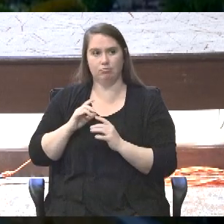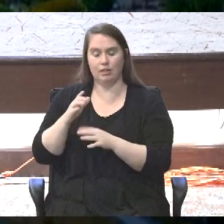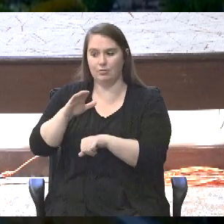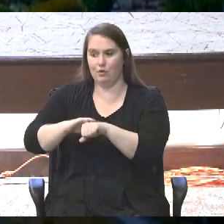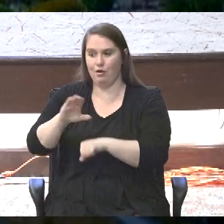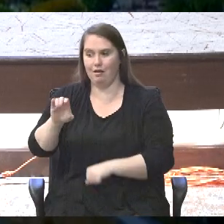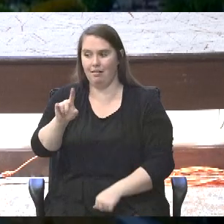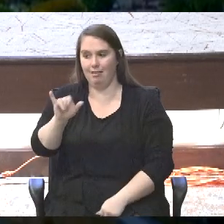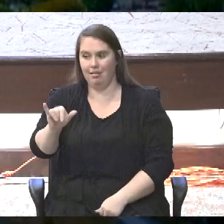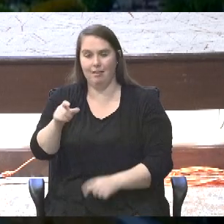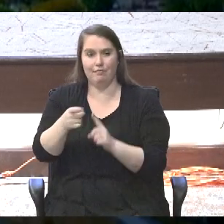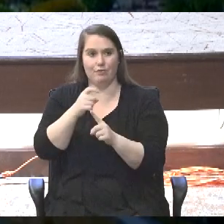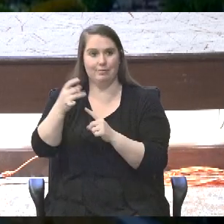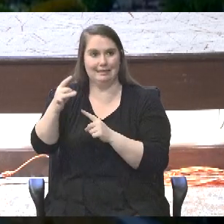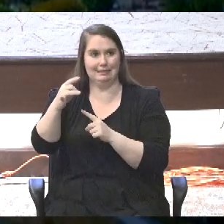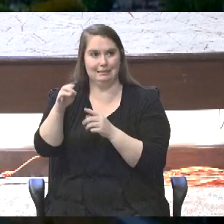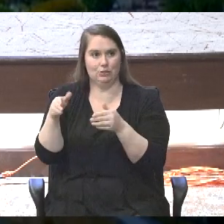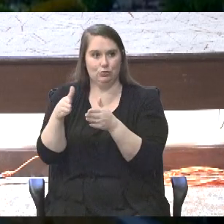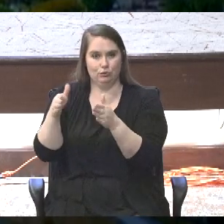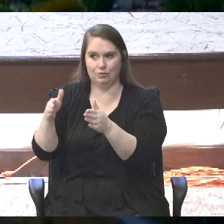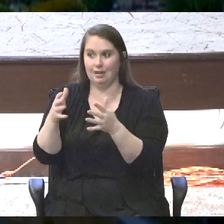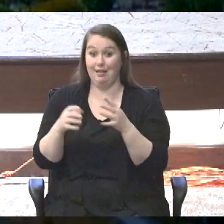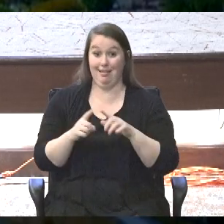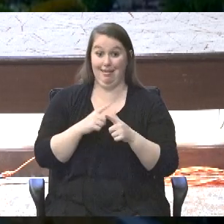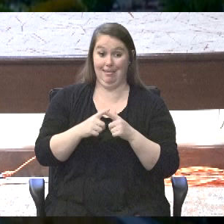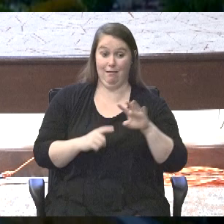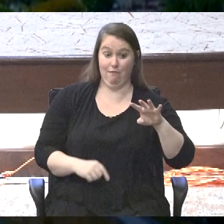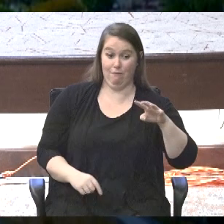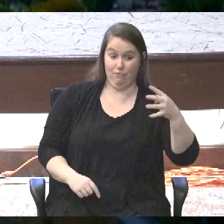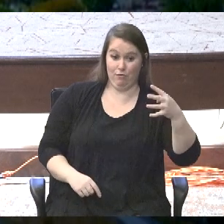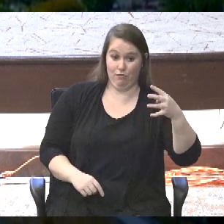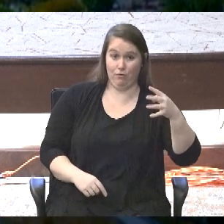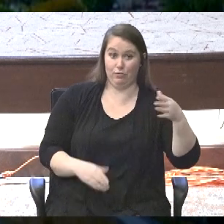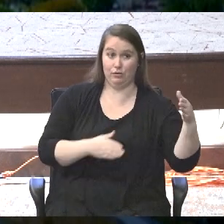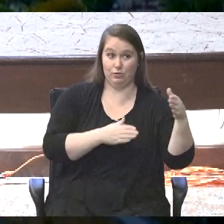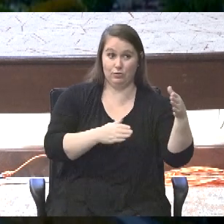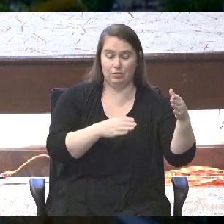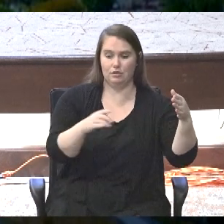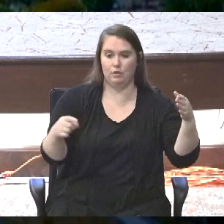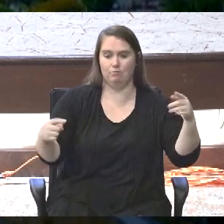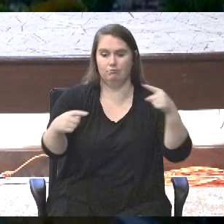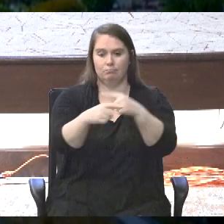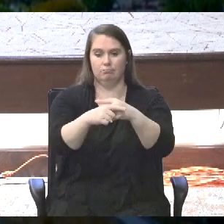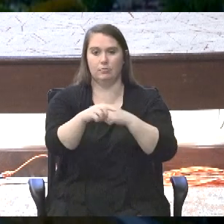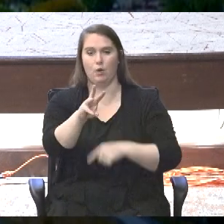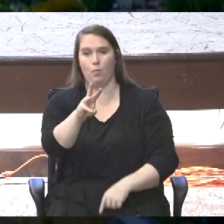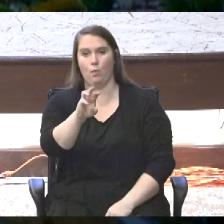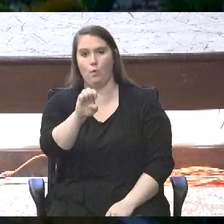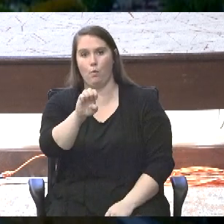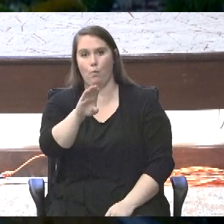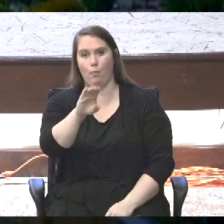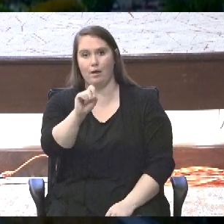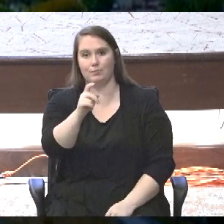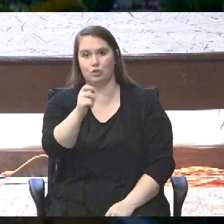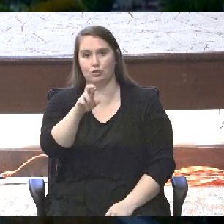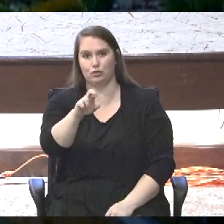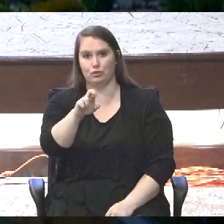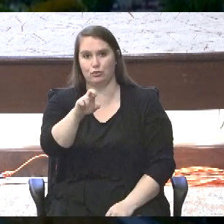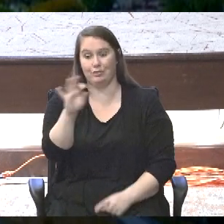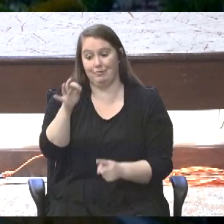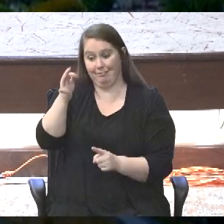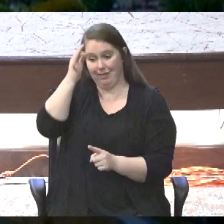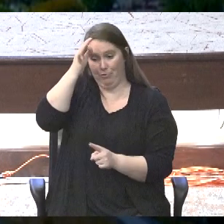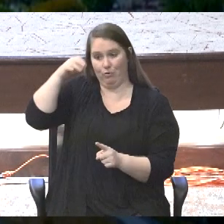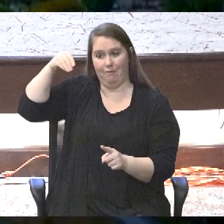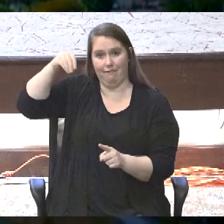from 1st Street to 8th Street, and then on 4th Street between Clay and Webster. A lot of sidewalk getting done with federal funding